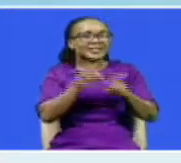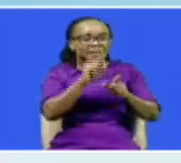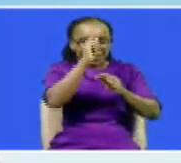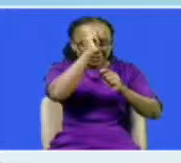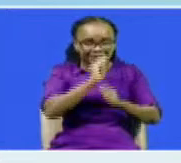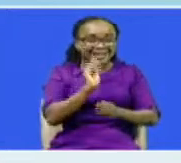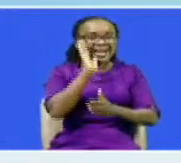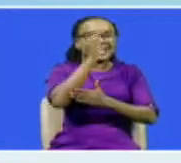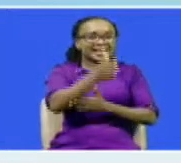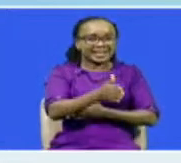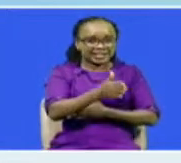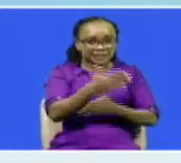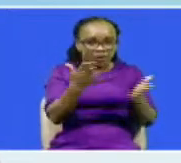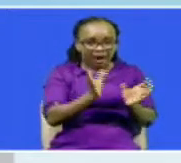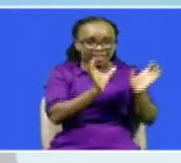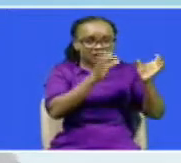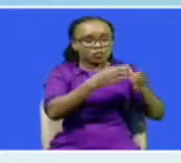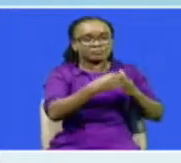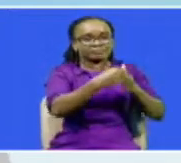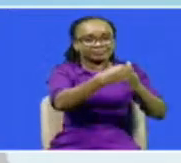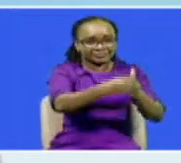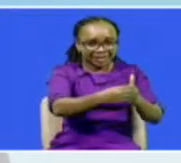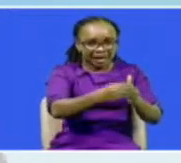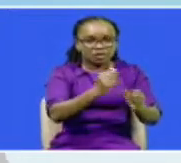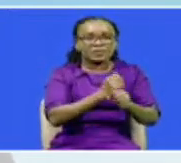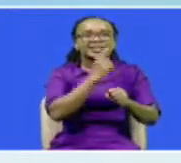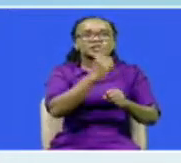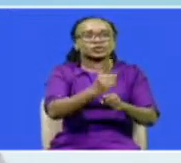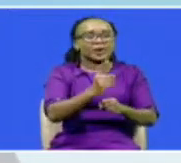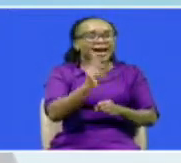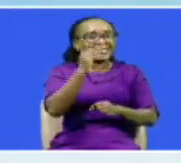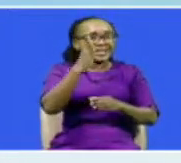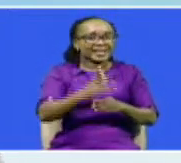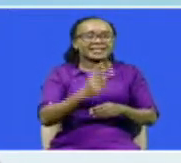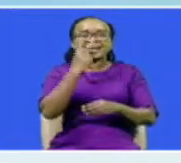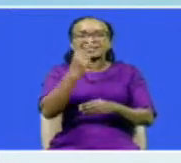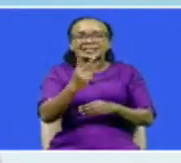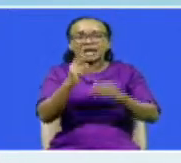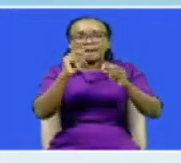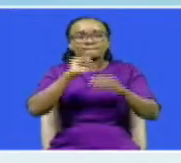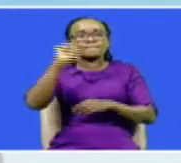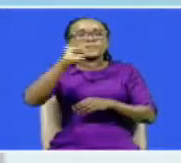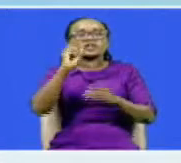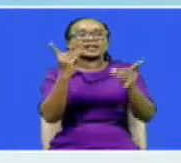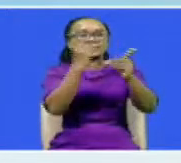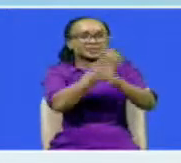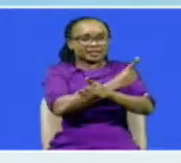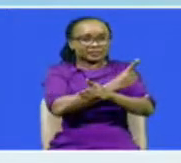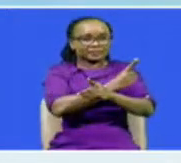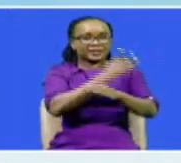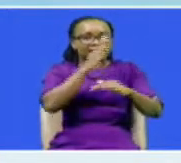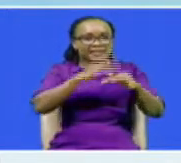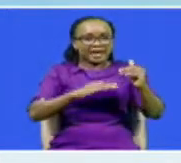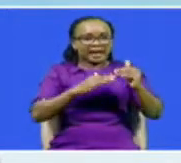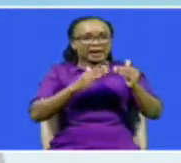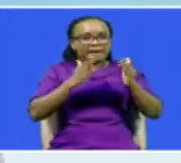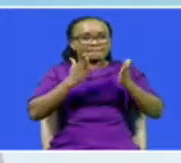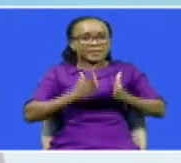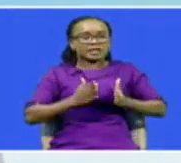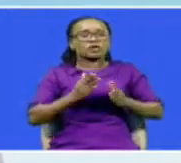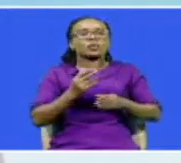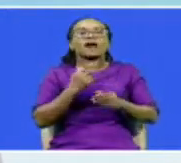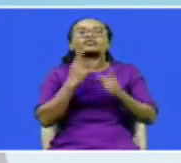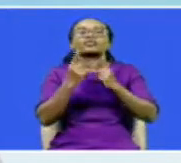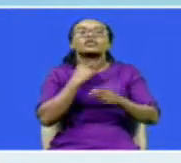the direction that Roots Party is taking to ensure that Kenyans see politics as a different thing in terms of not being a sycophant. You can raise your